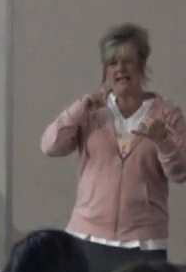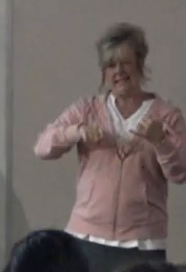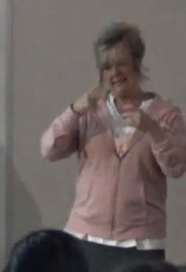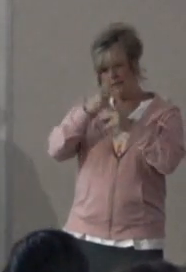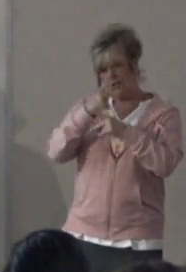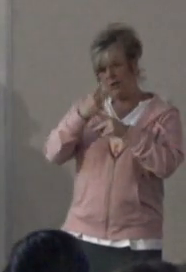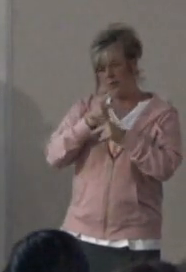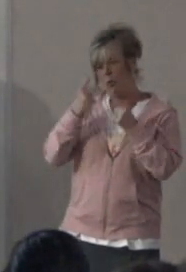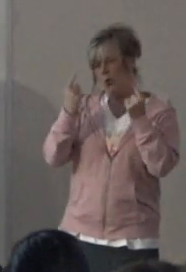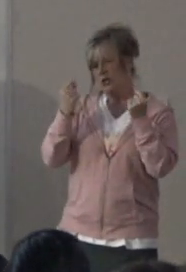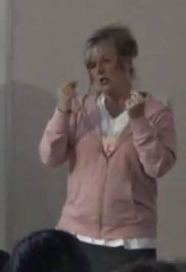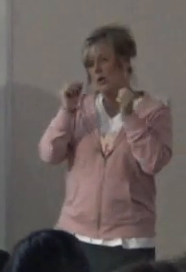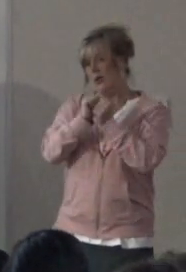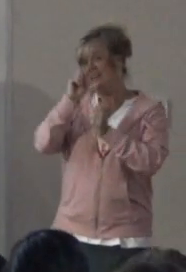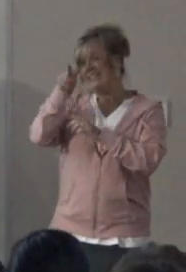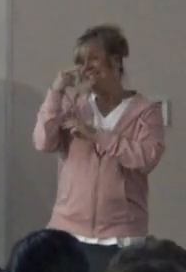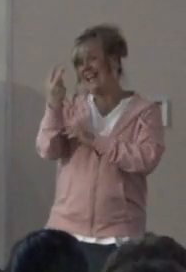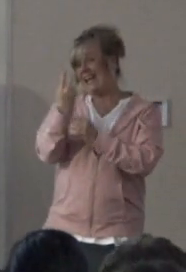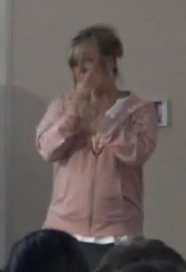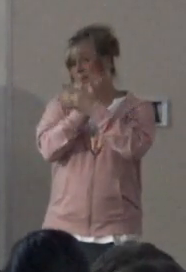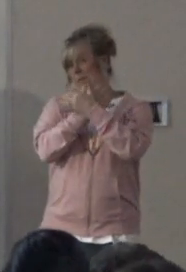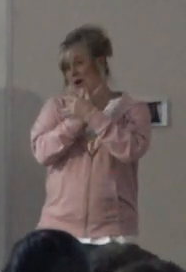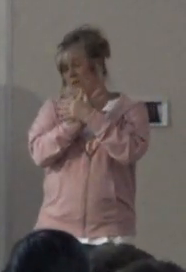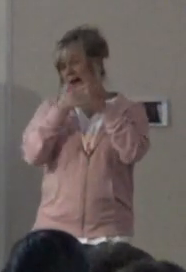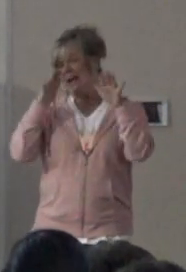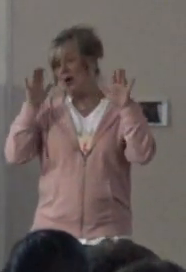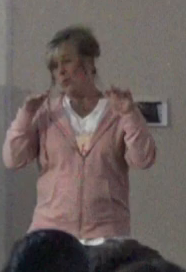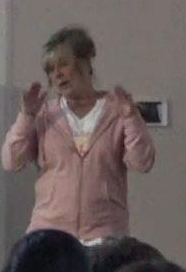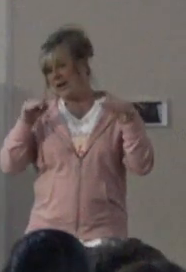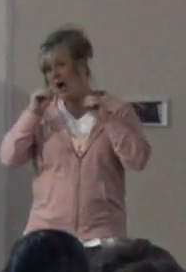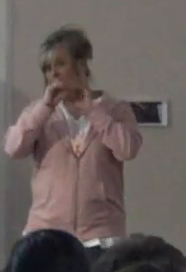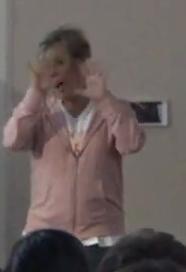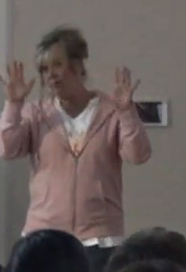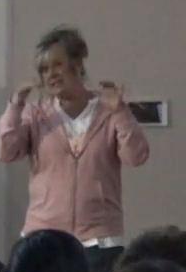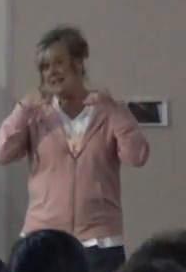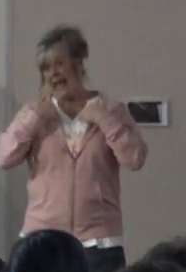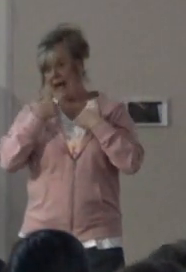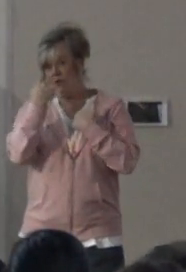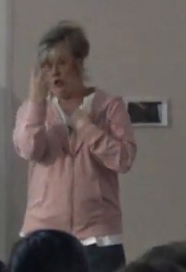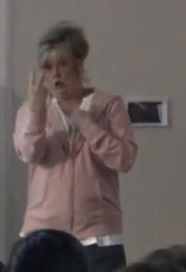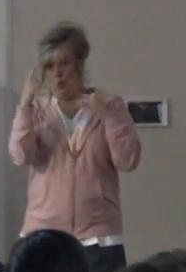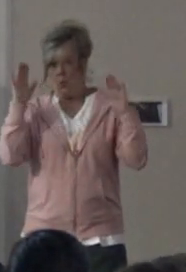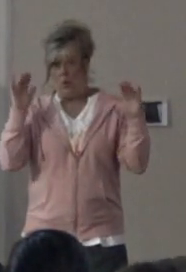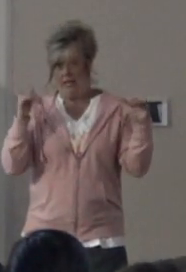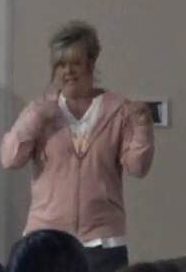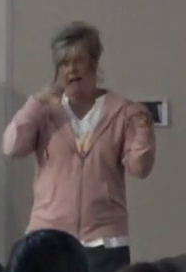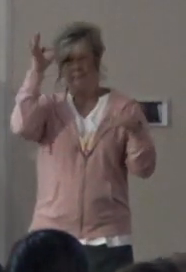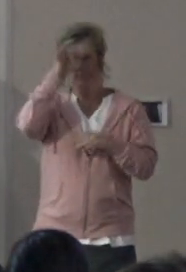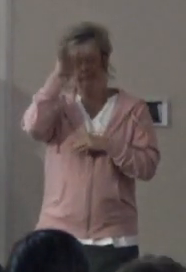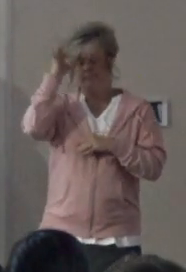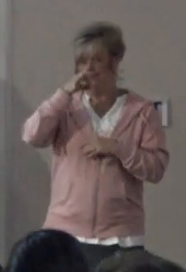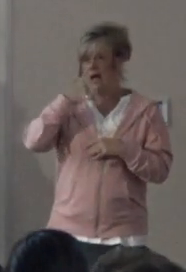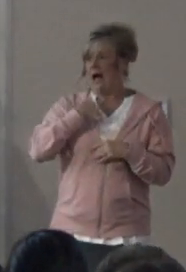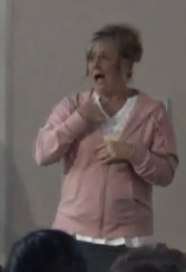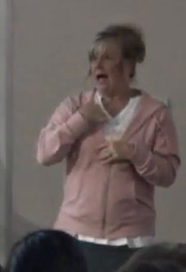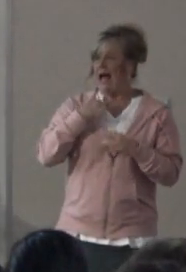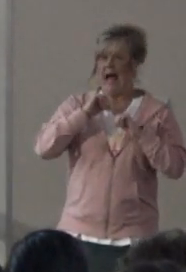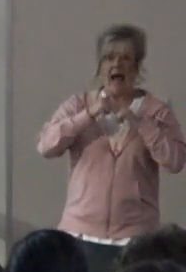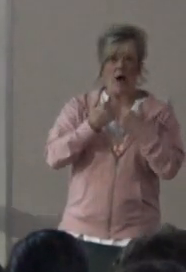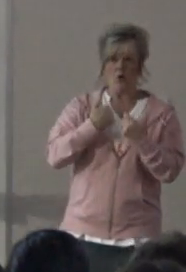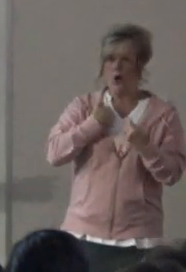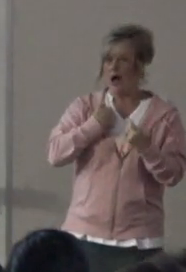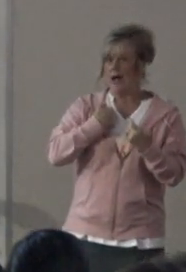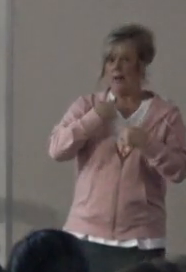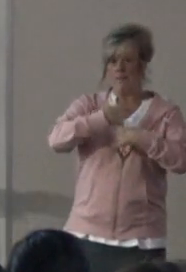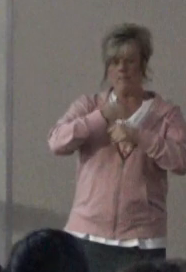do with the second butterfly wing. Because obviously butterflies have two wings that move, but I had no ideas. I was like, how am I